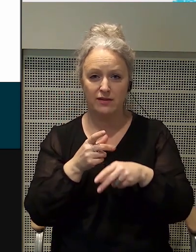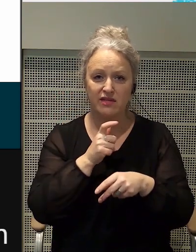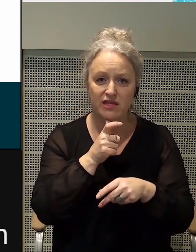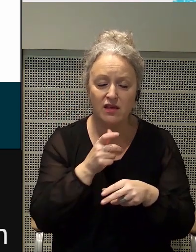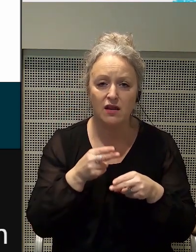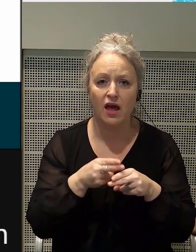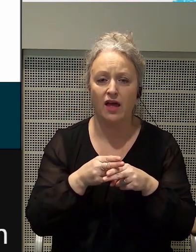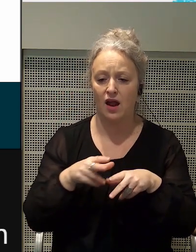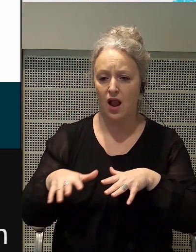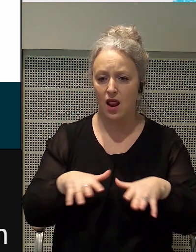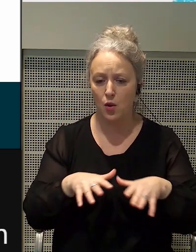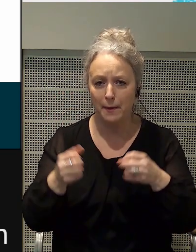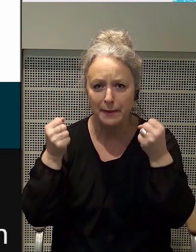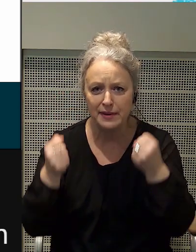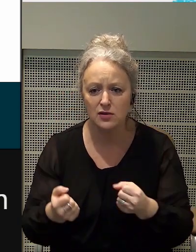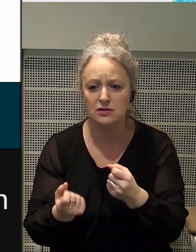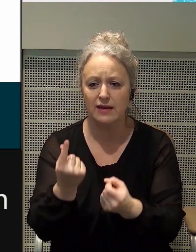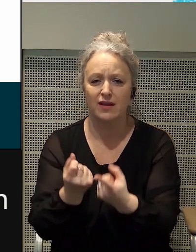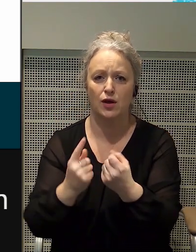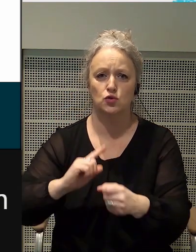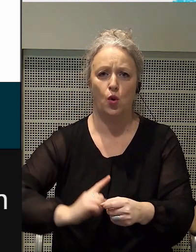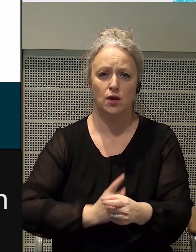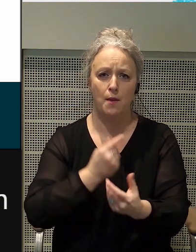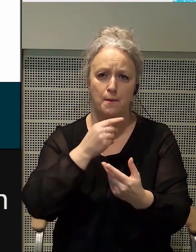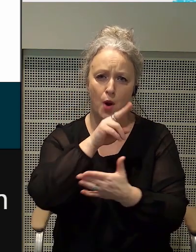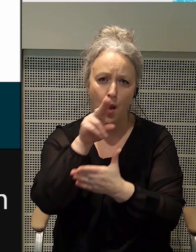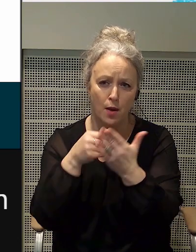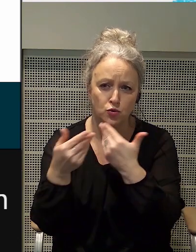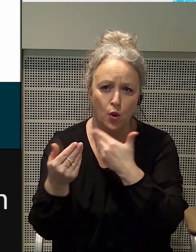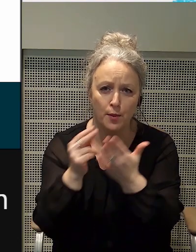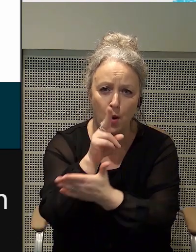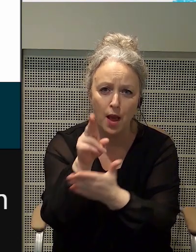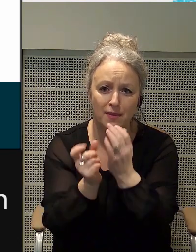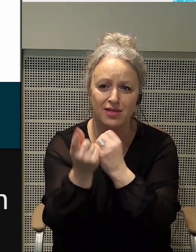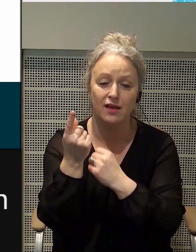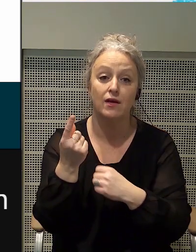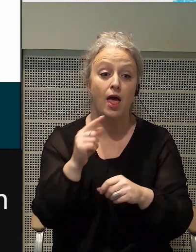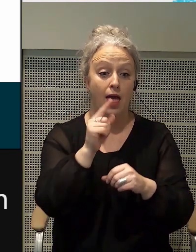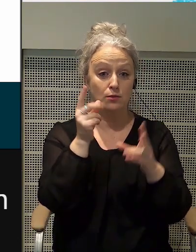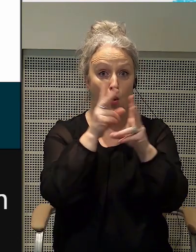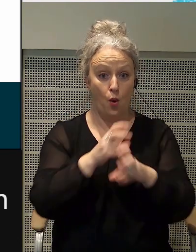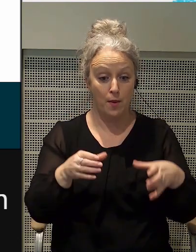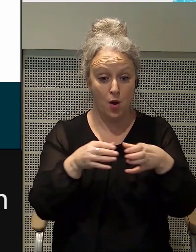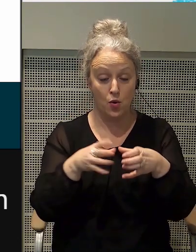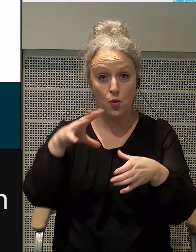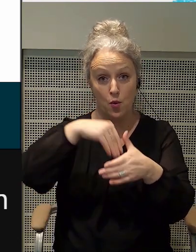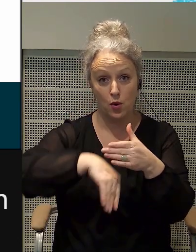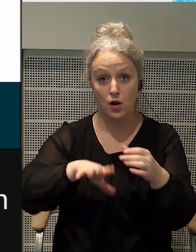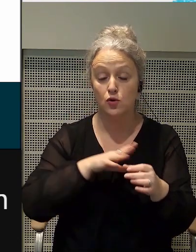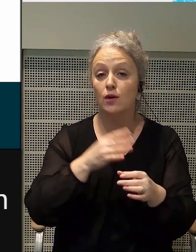this group, the first time, I think the group was 45 patients, we looked at quality of life with generic, very